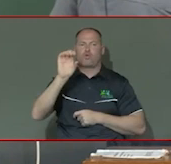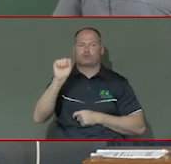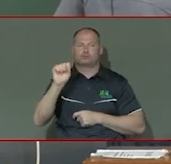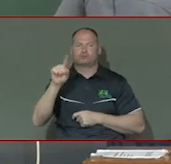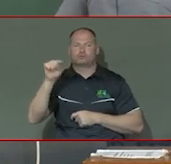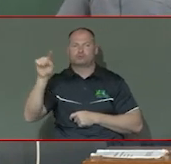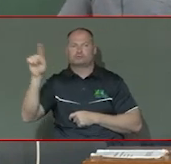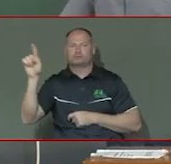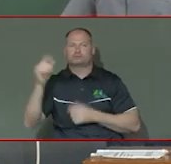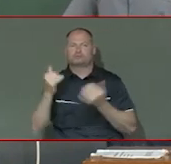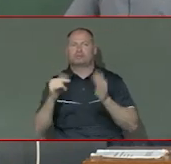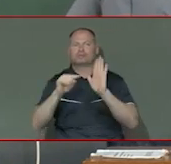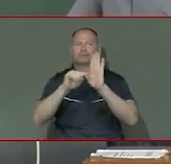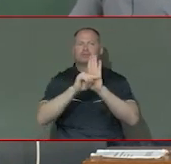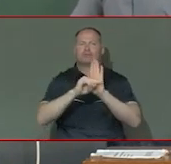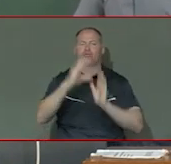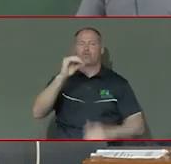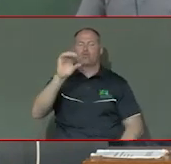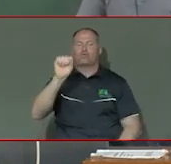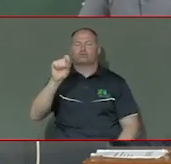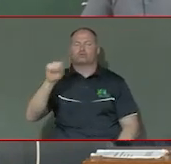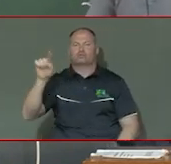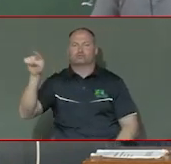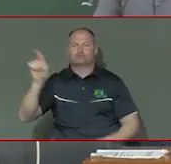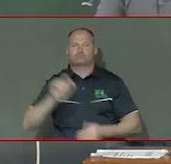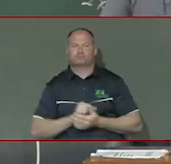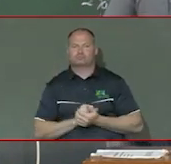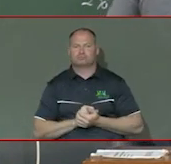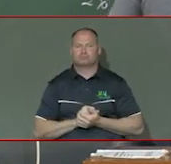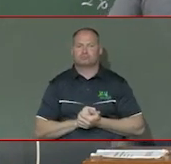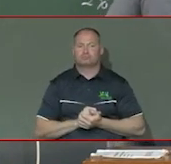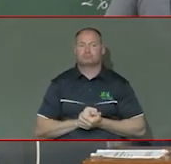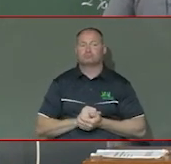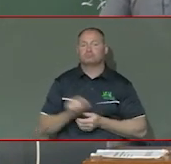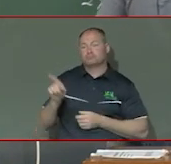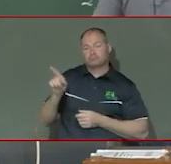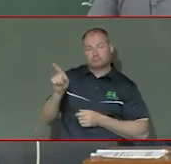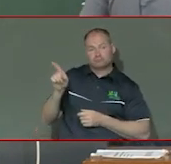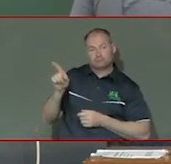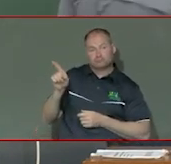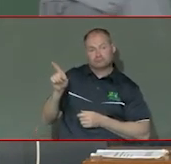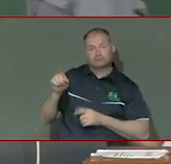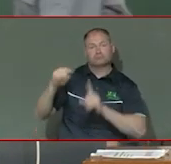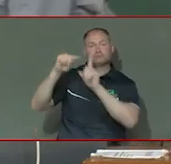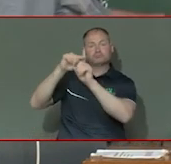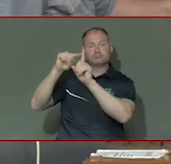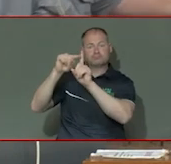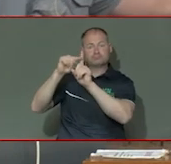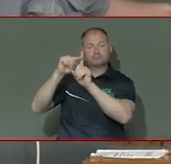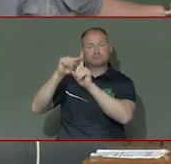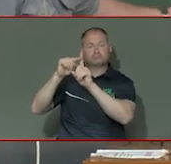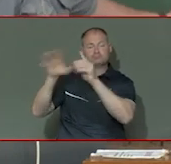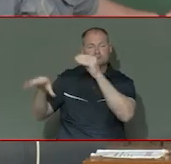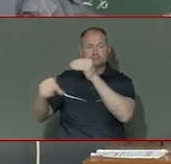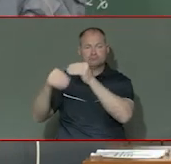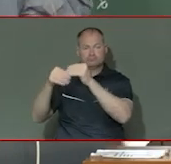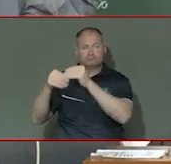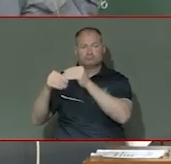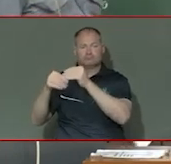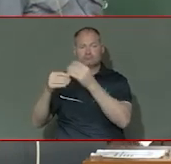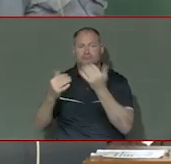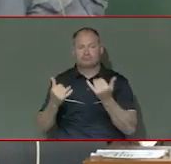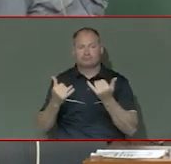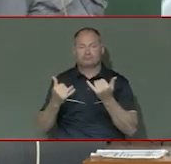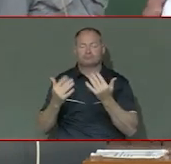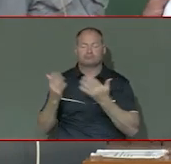is negative the cos of theta. That there is positive cos theta. Times the negative is negative